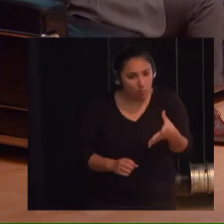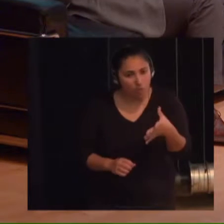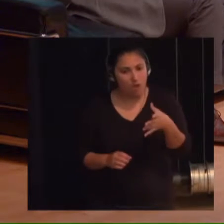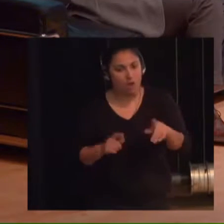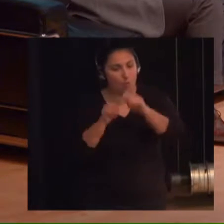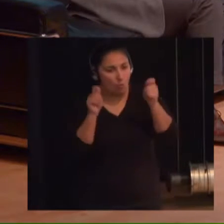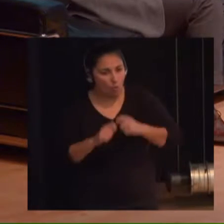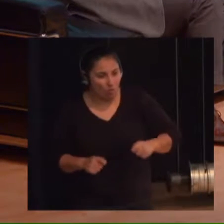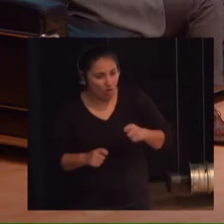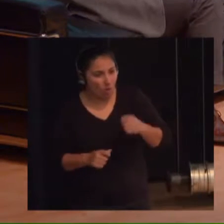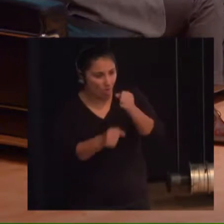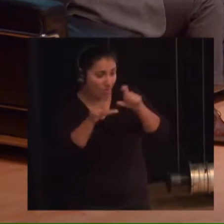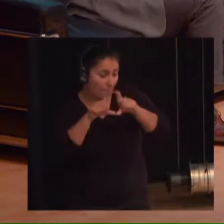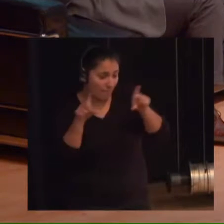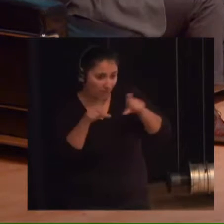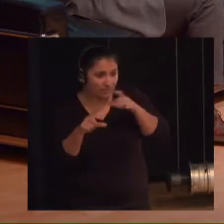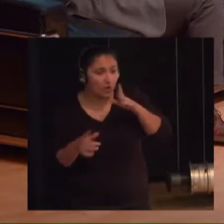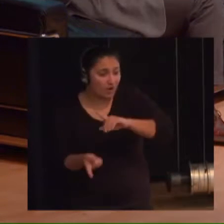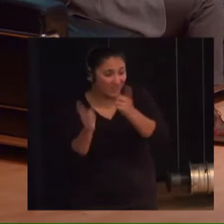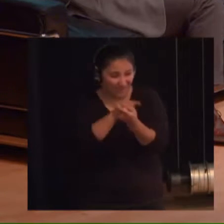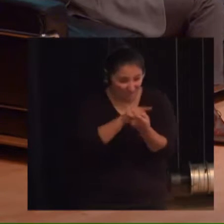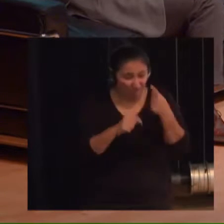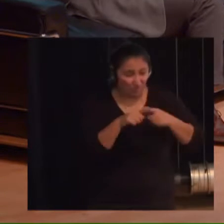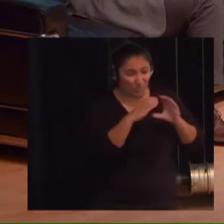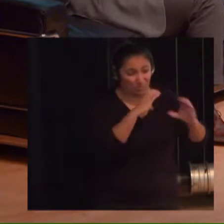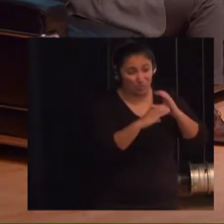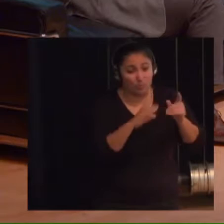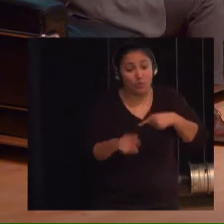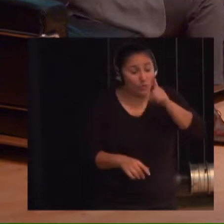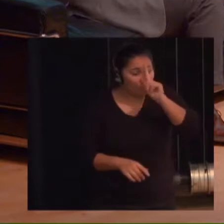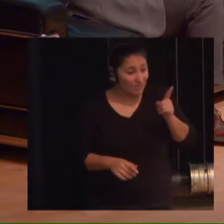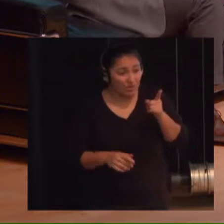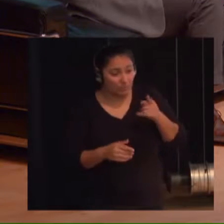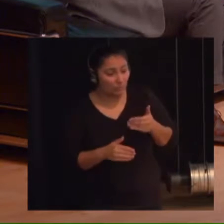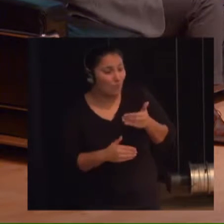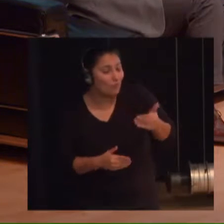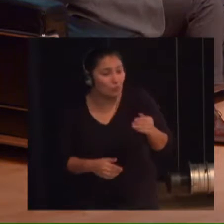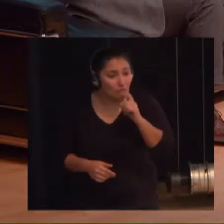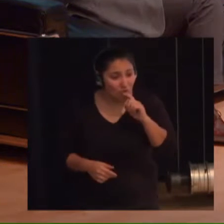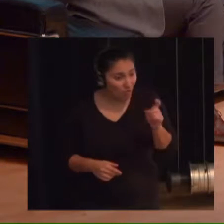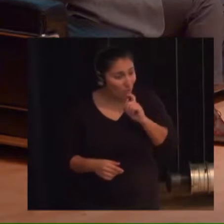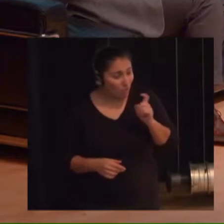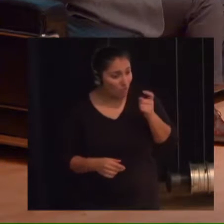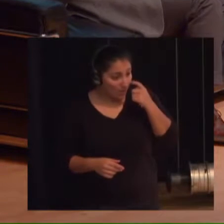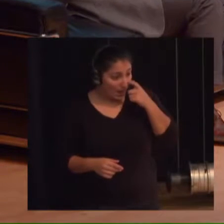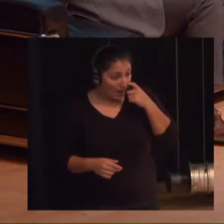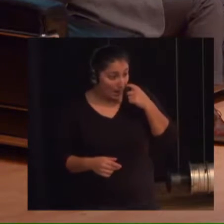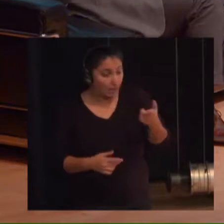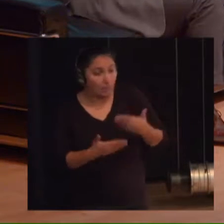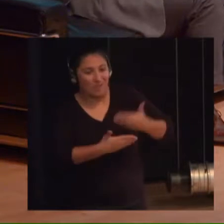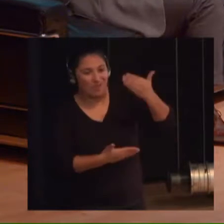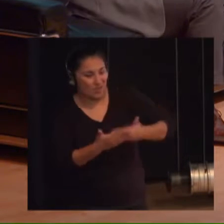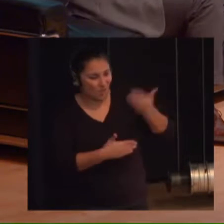how this is going to evolve. Not even the New York Times, the most relevant media, know how to respond to this question.